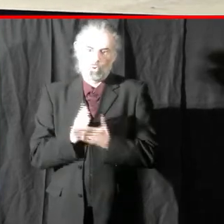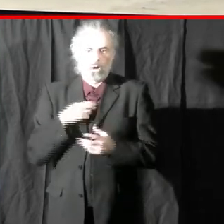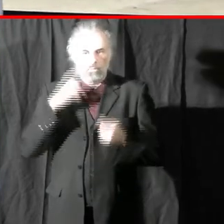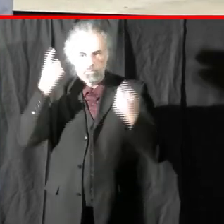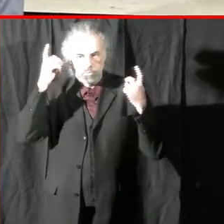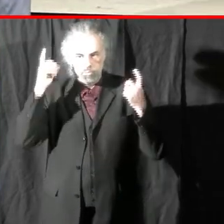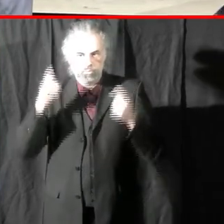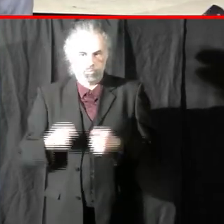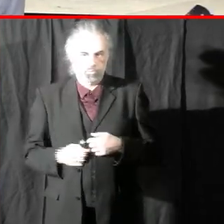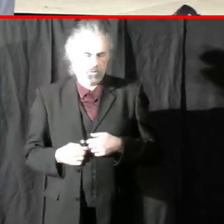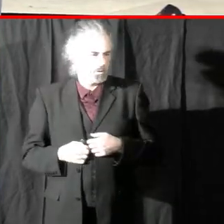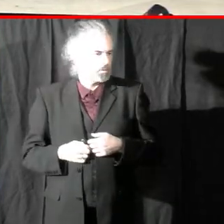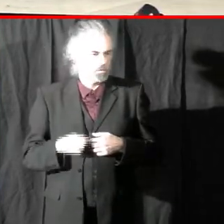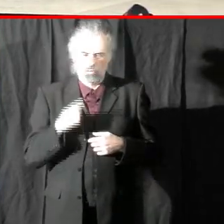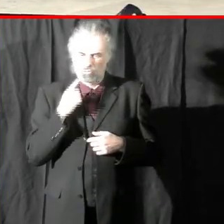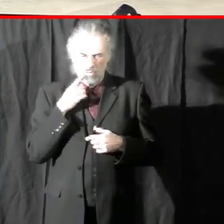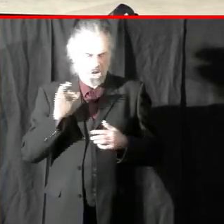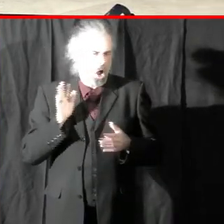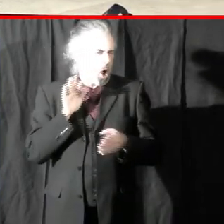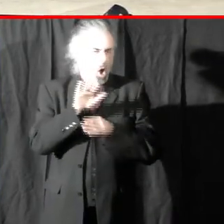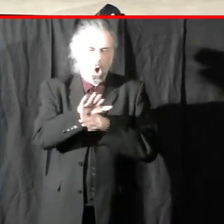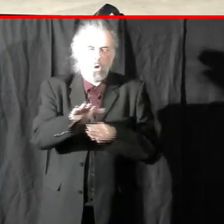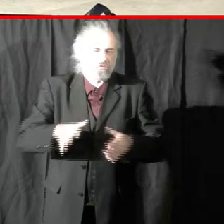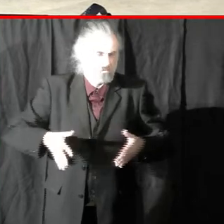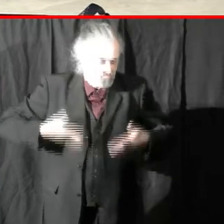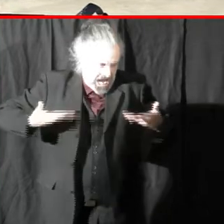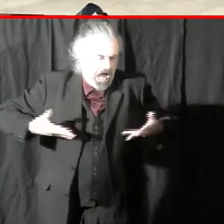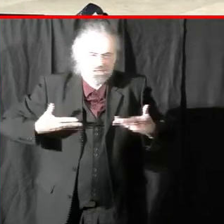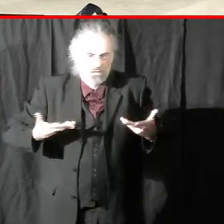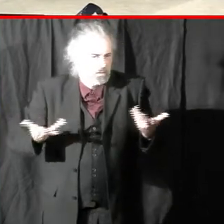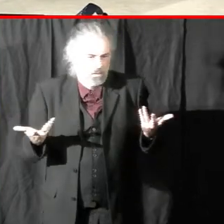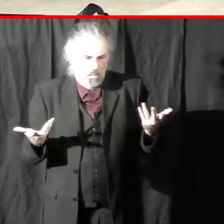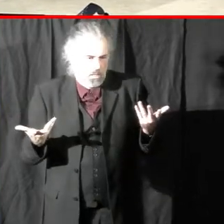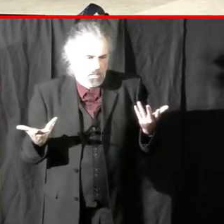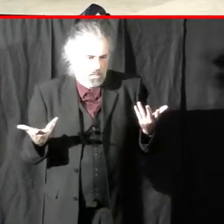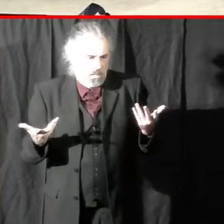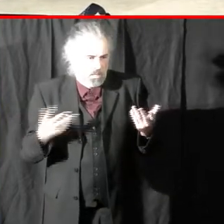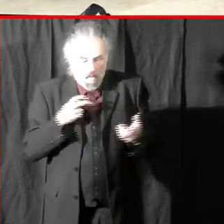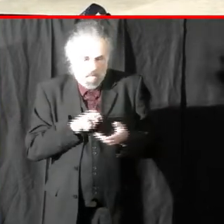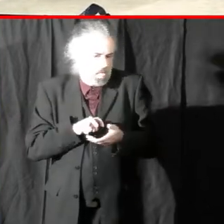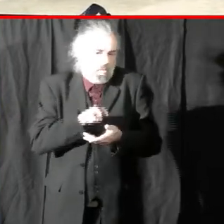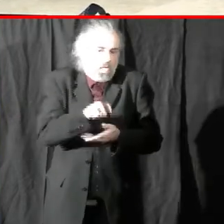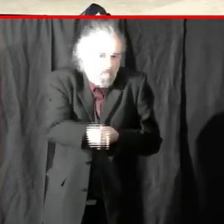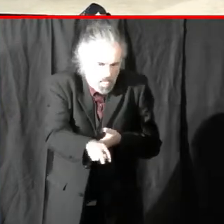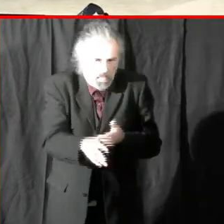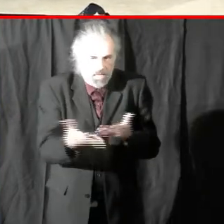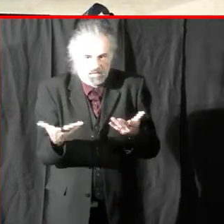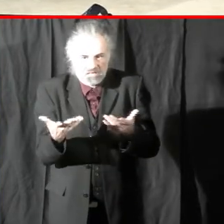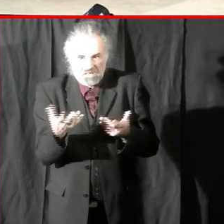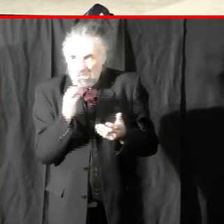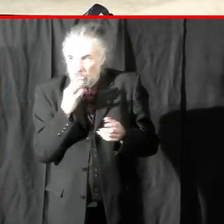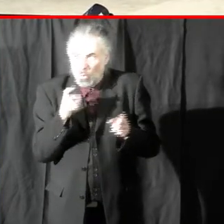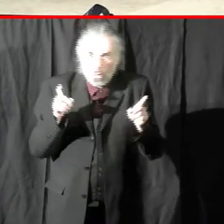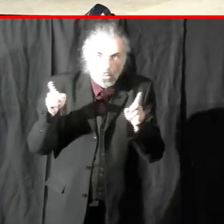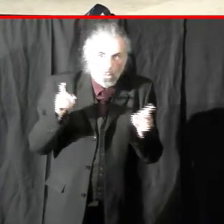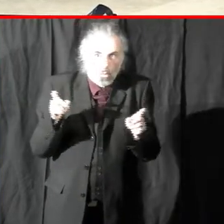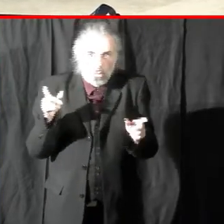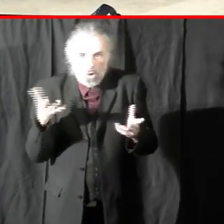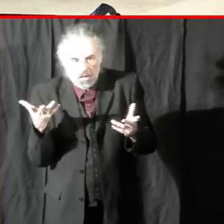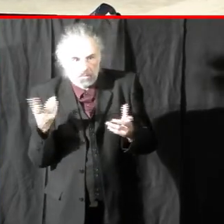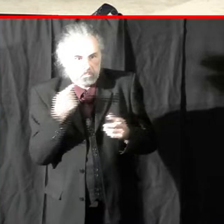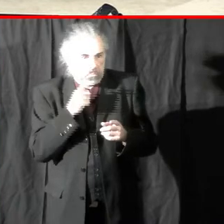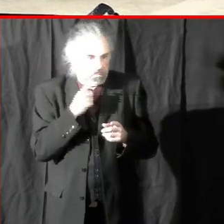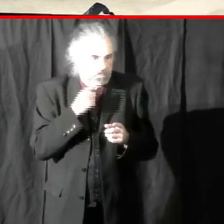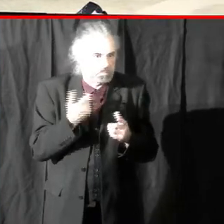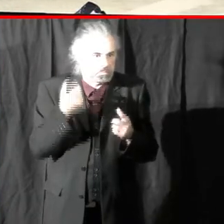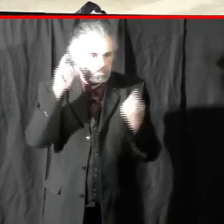a gross overreaction, because we can't go jumping at any slight hint of toxicity.